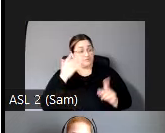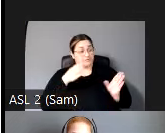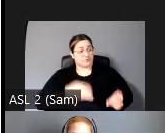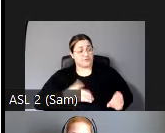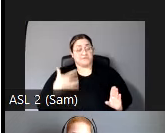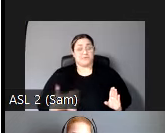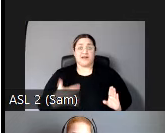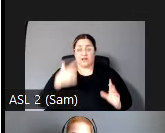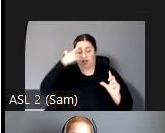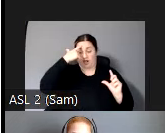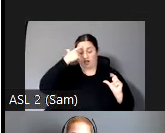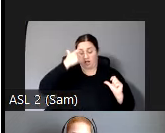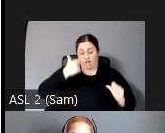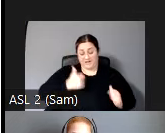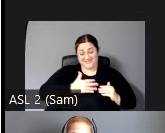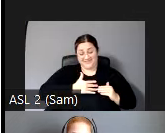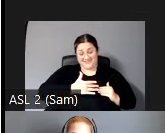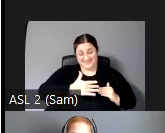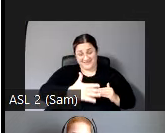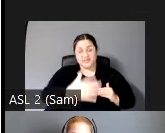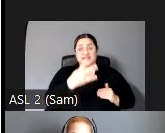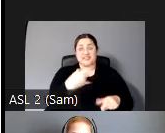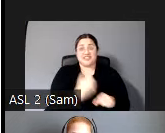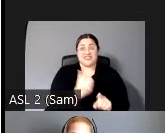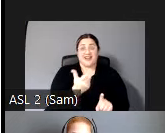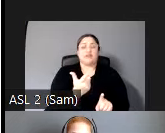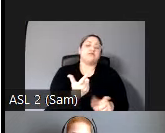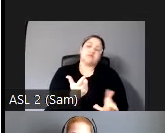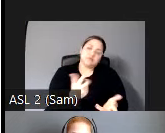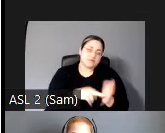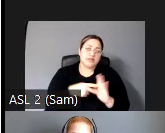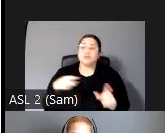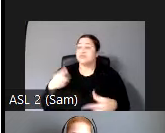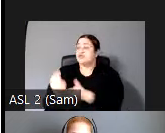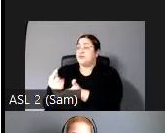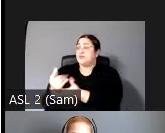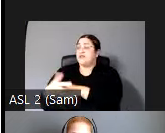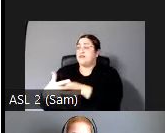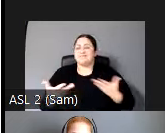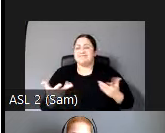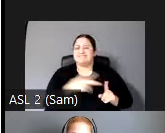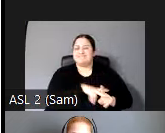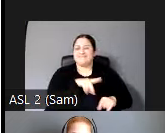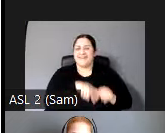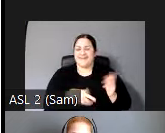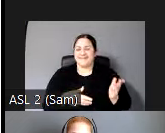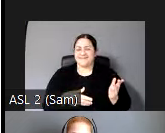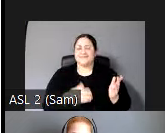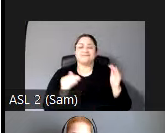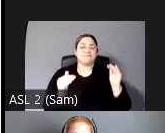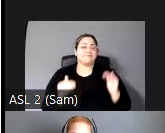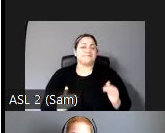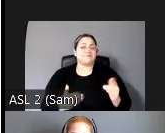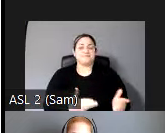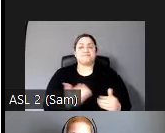are available. So I want to highlight to you two particular types of innovation in